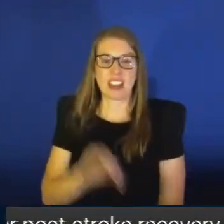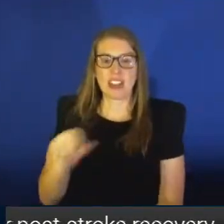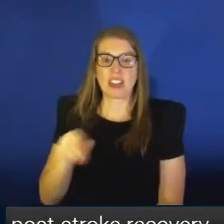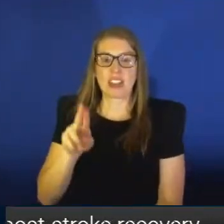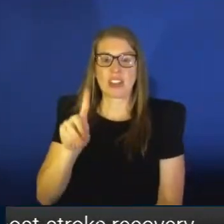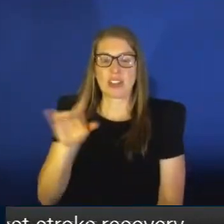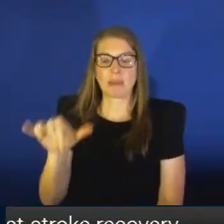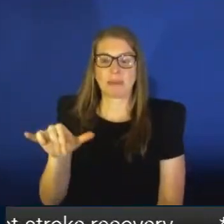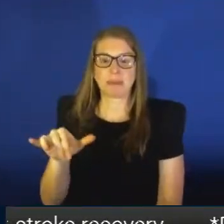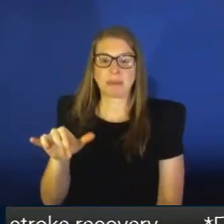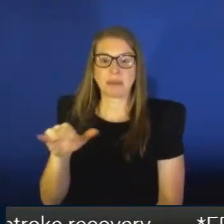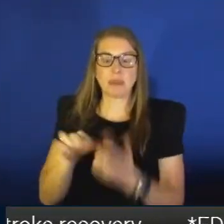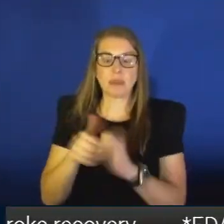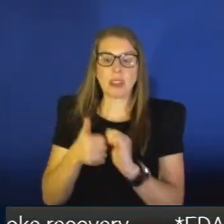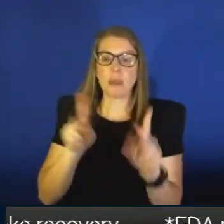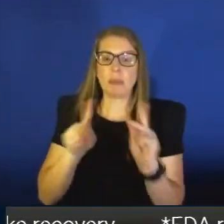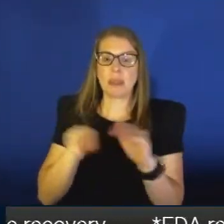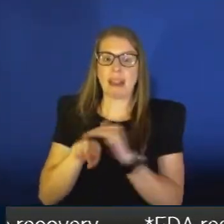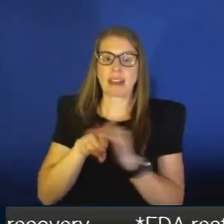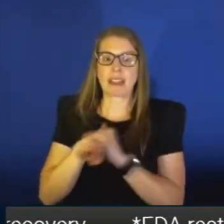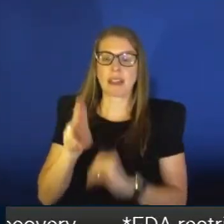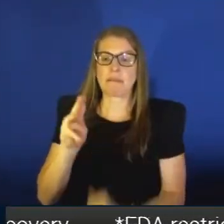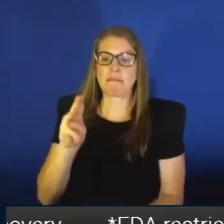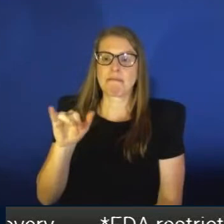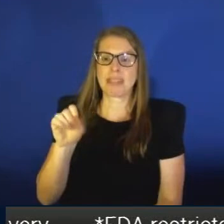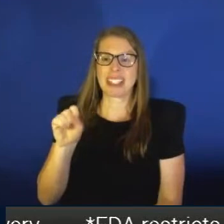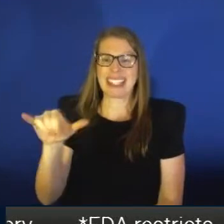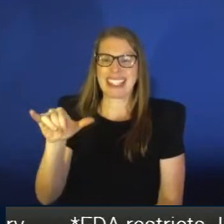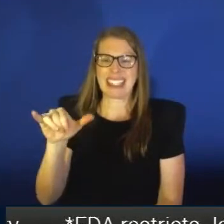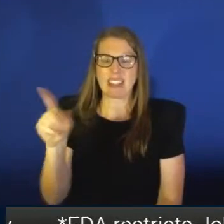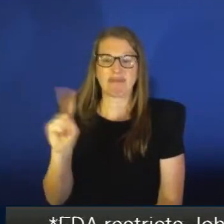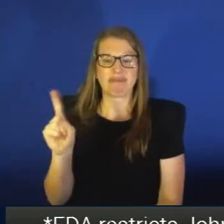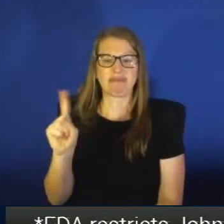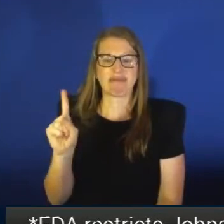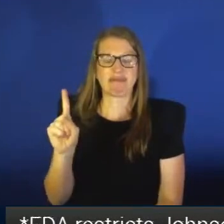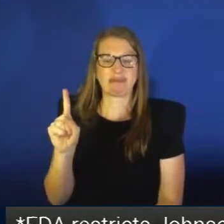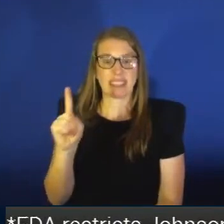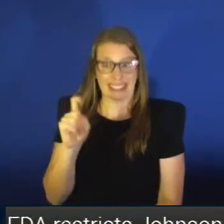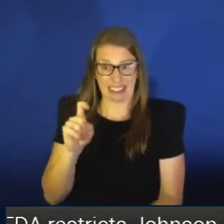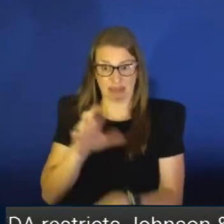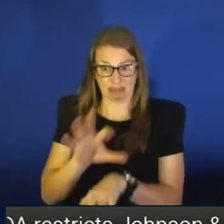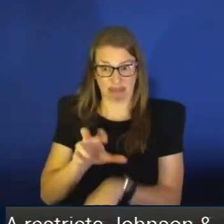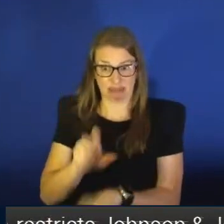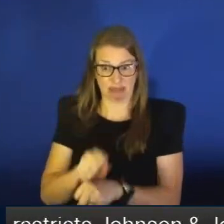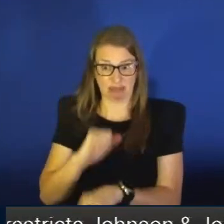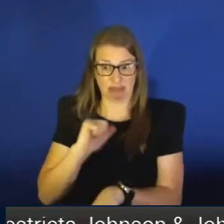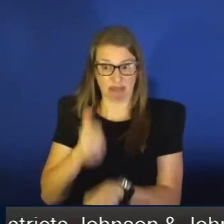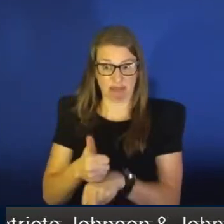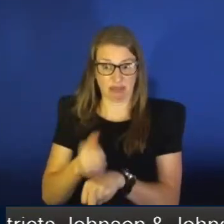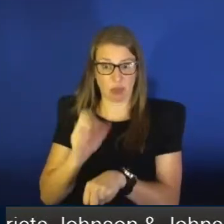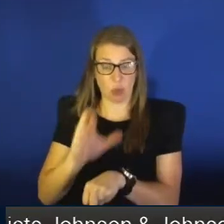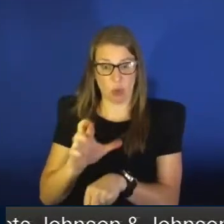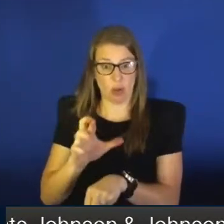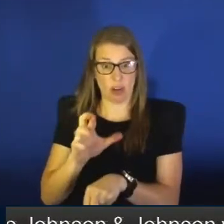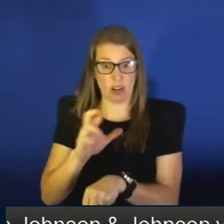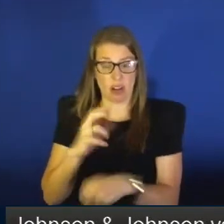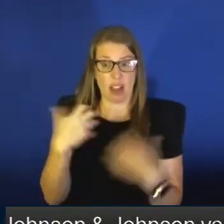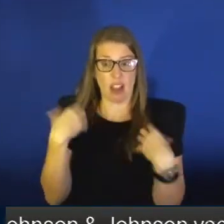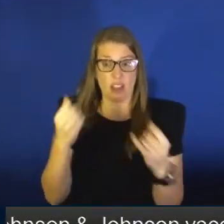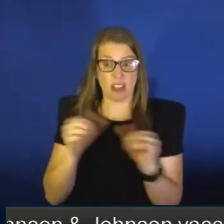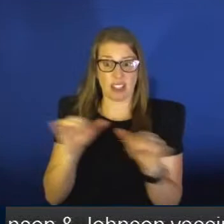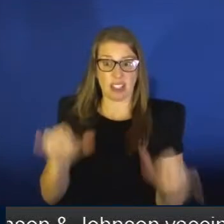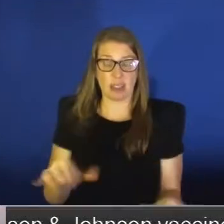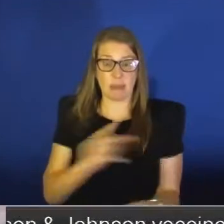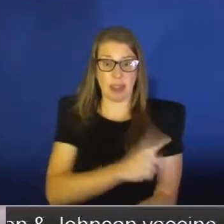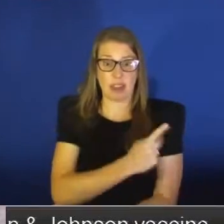do people access Missy's? How do they access Missy's? Do they need to make an appointment, or do they need to be a health system patient, or can anybody? A lot of our